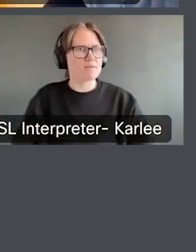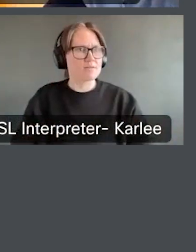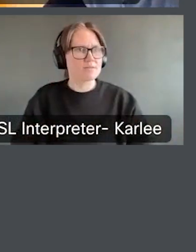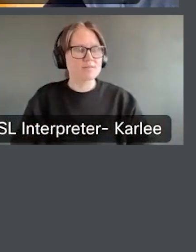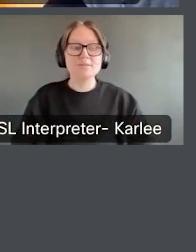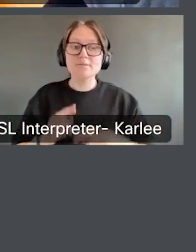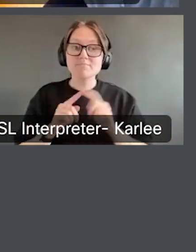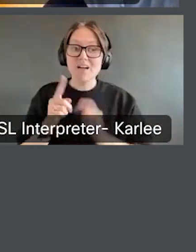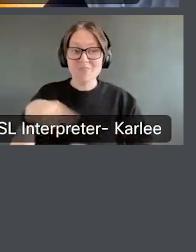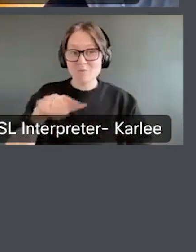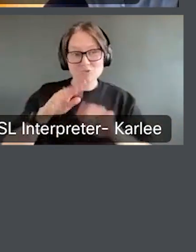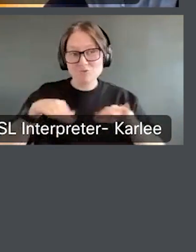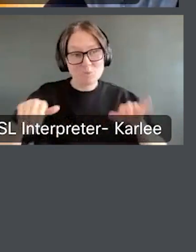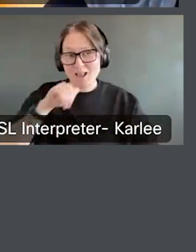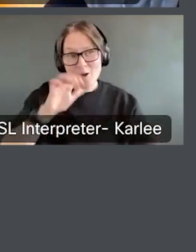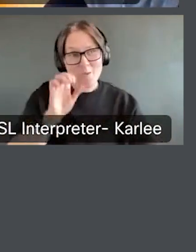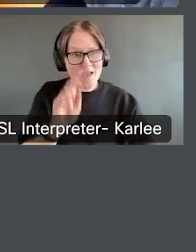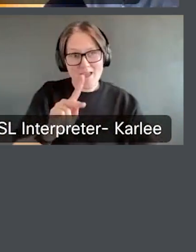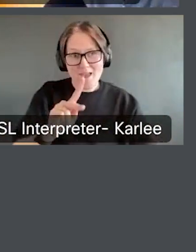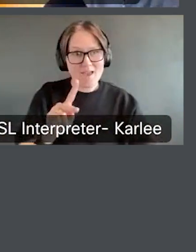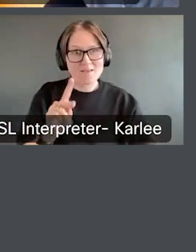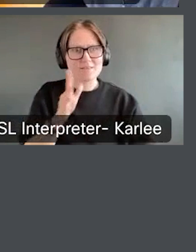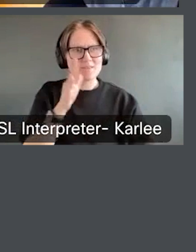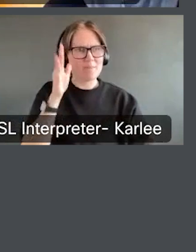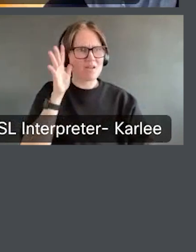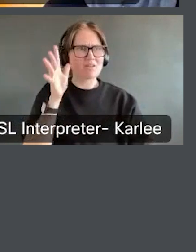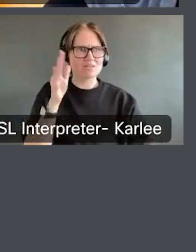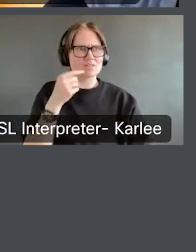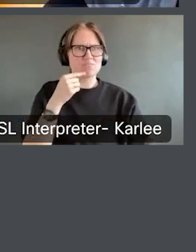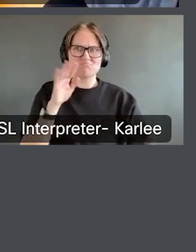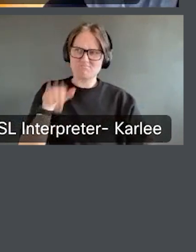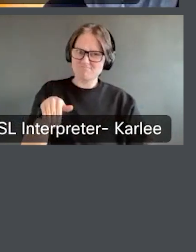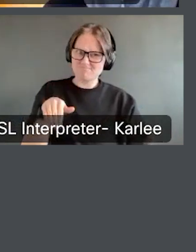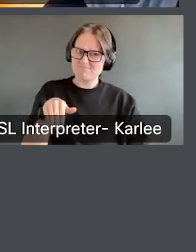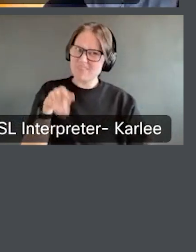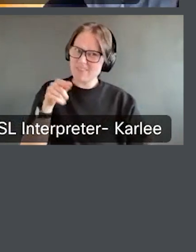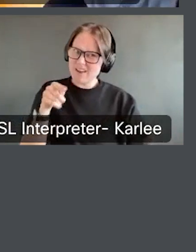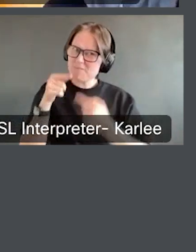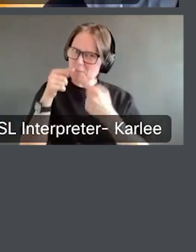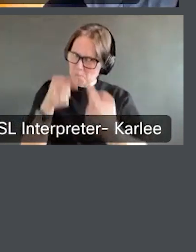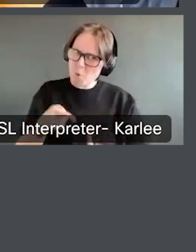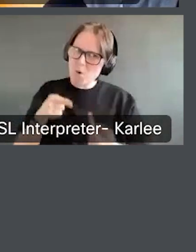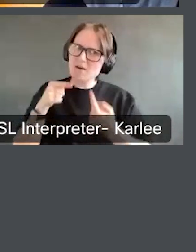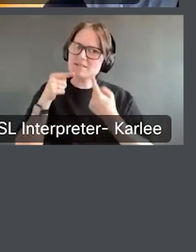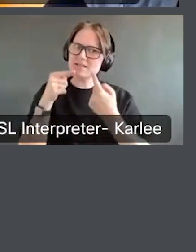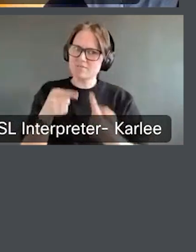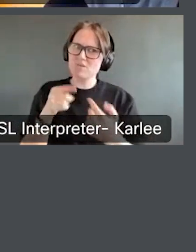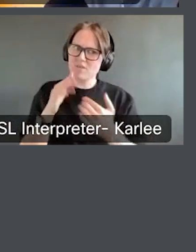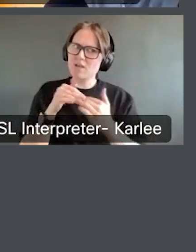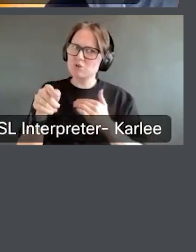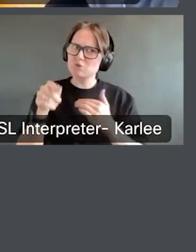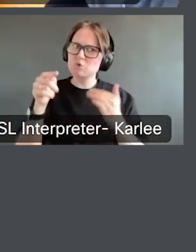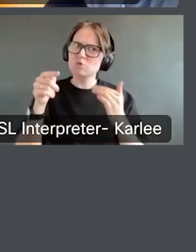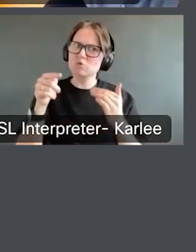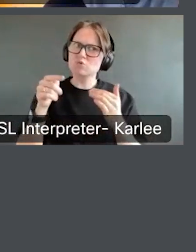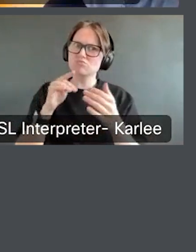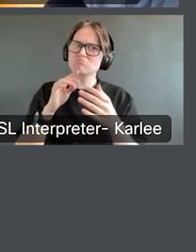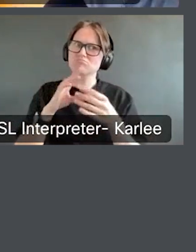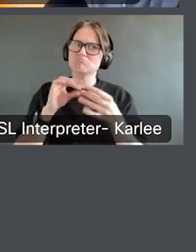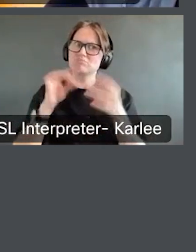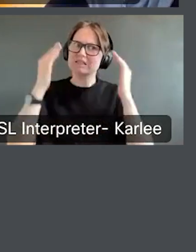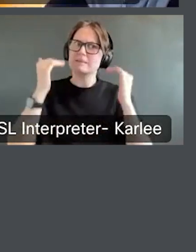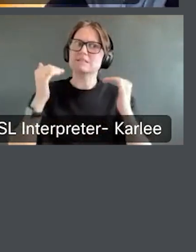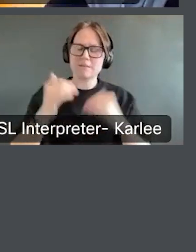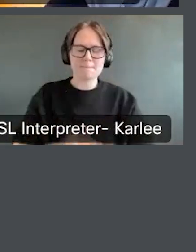okay. These parents were saying something's, they're having more difficulty than you said they should. So instead